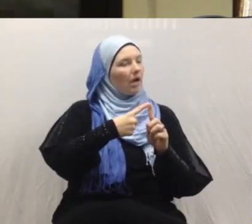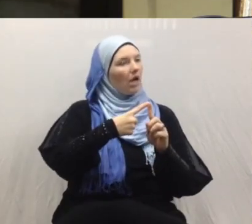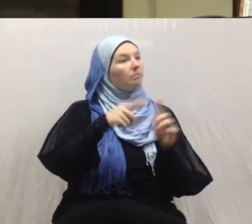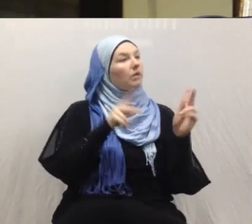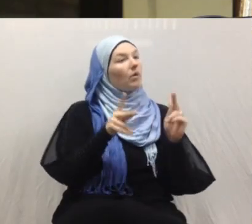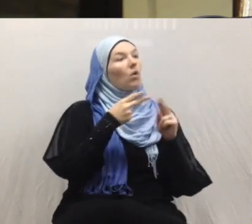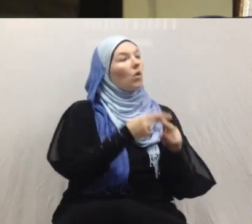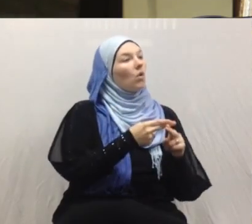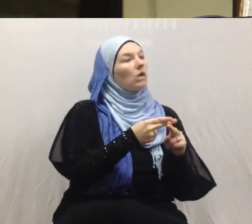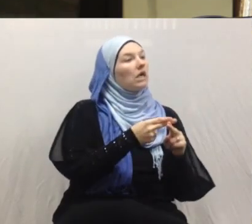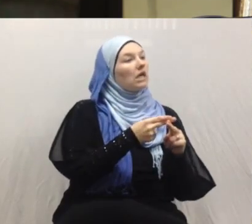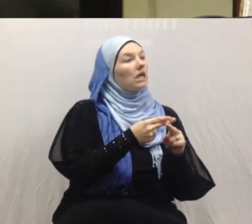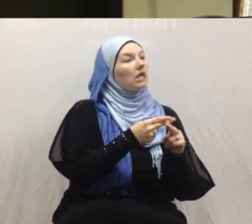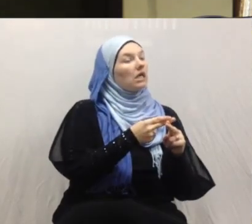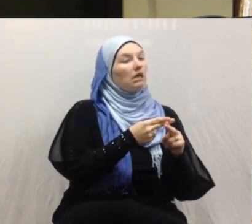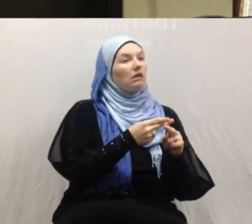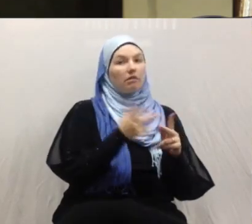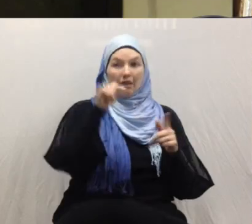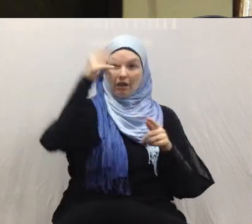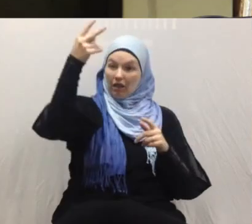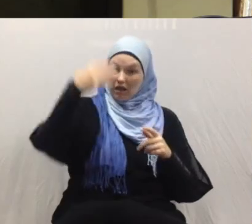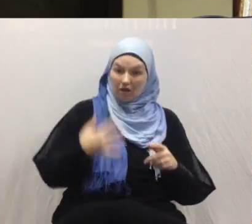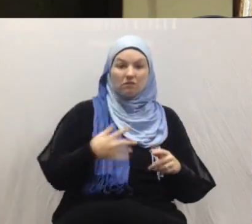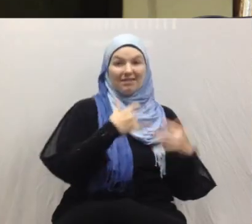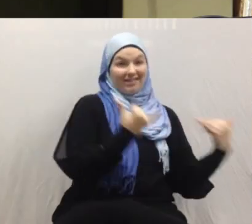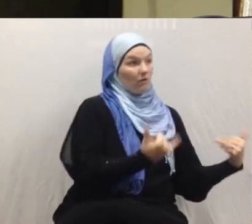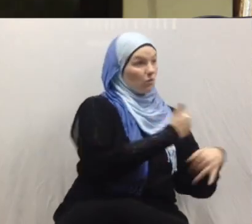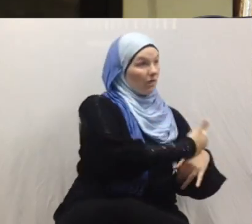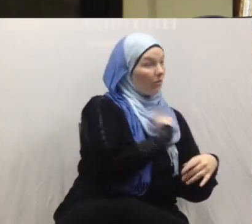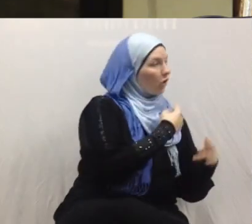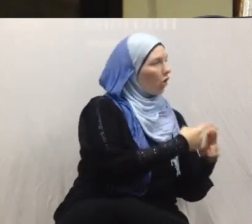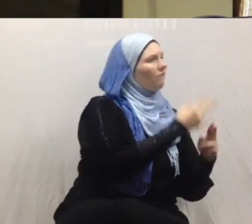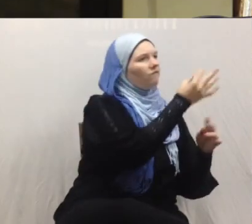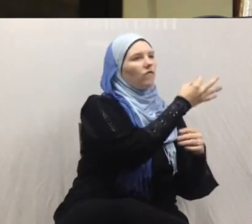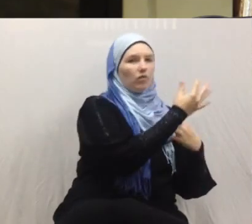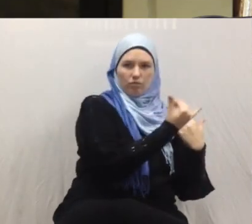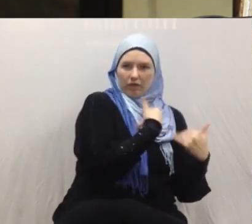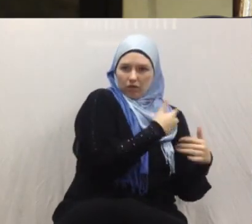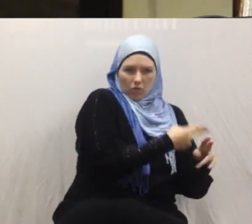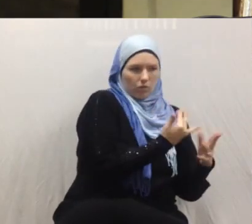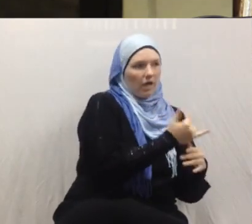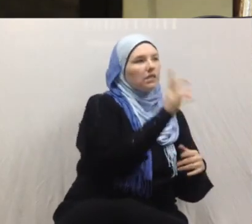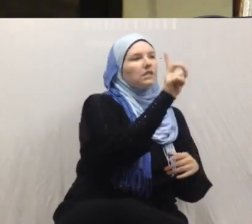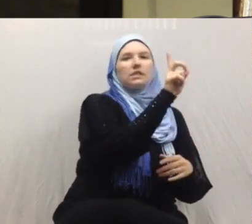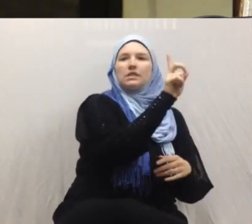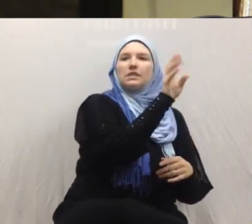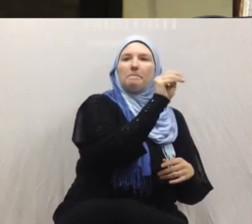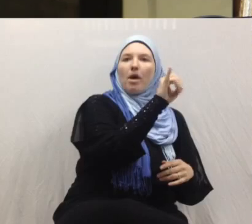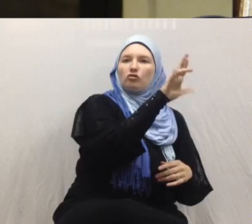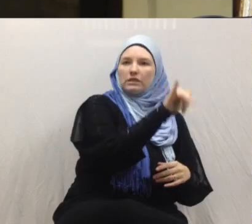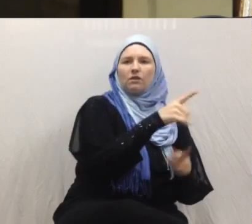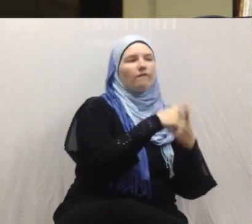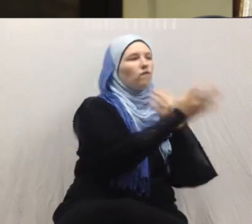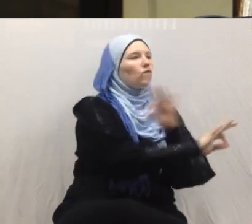call democratic principles of freedom of worship, freedom of travel, freedom to do business, freedom to do whatever